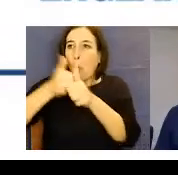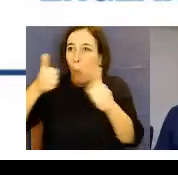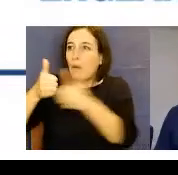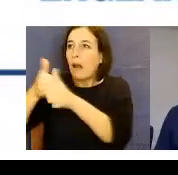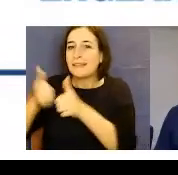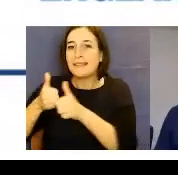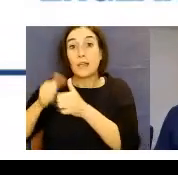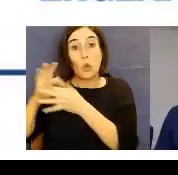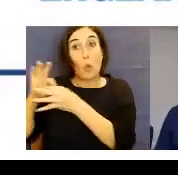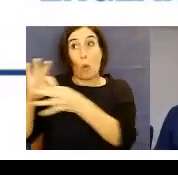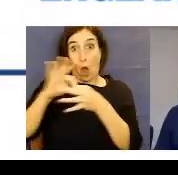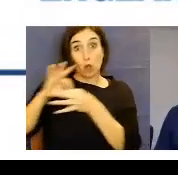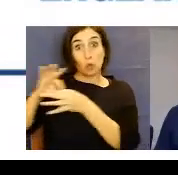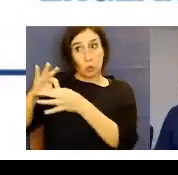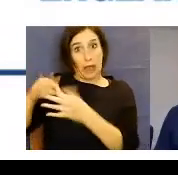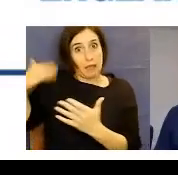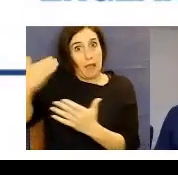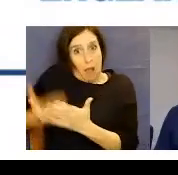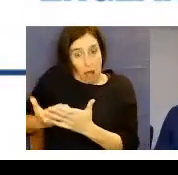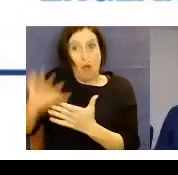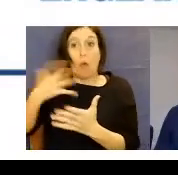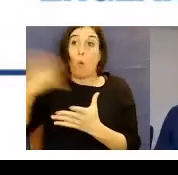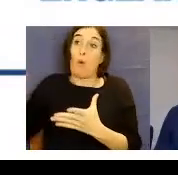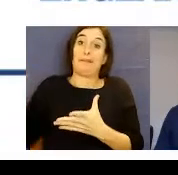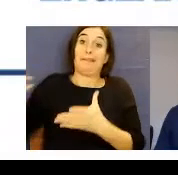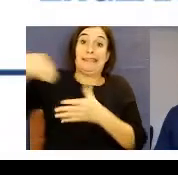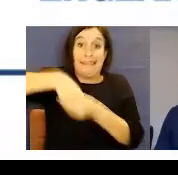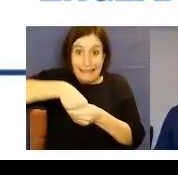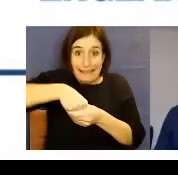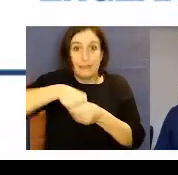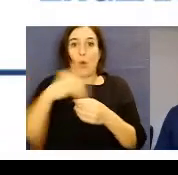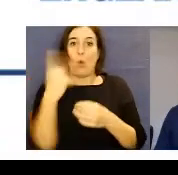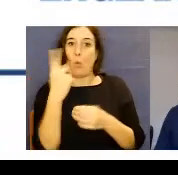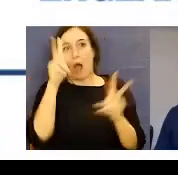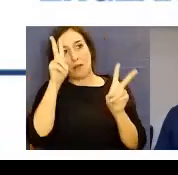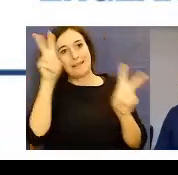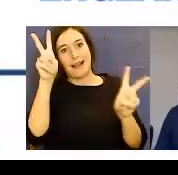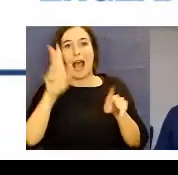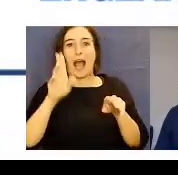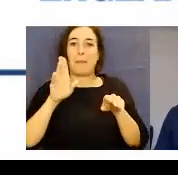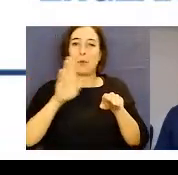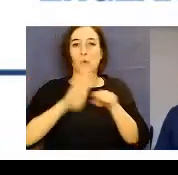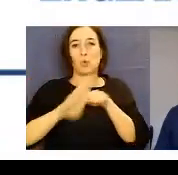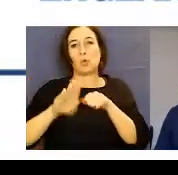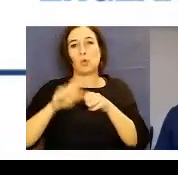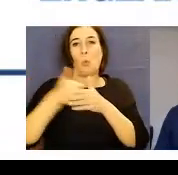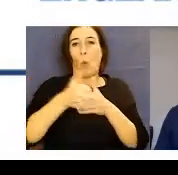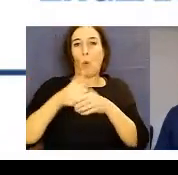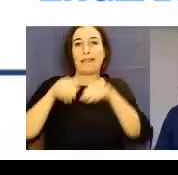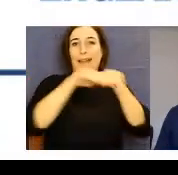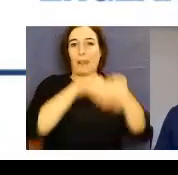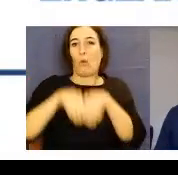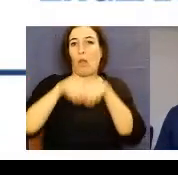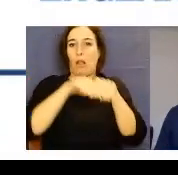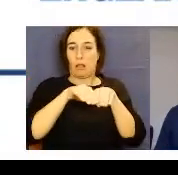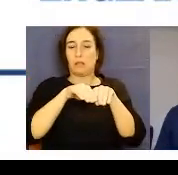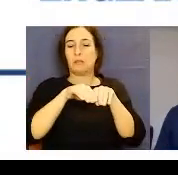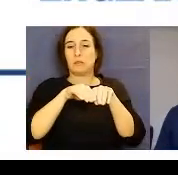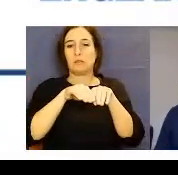under the Sporting Equals name, really. It's exclusive to community organisations, but that could be anything from